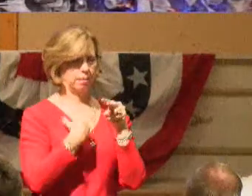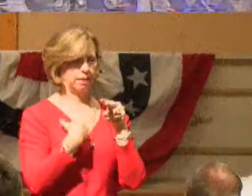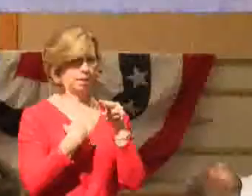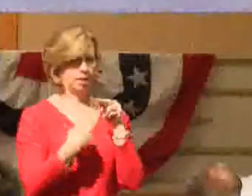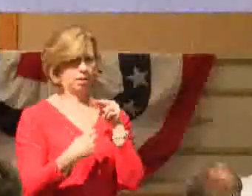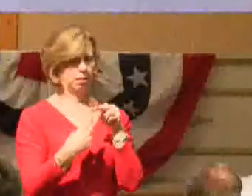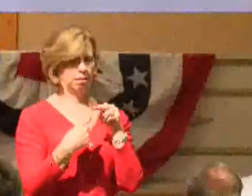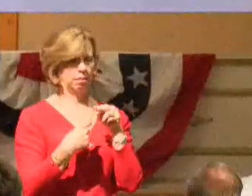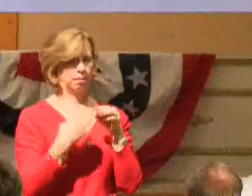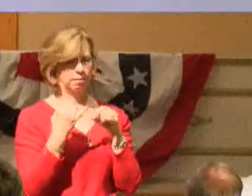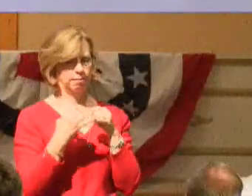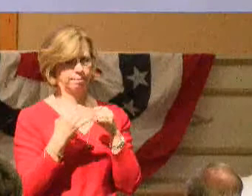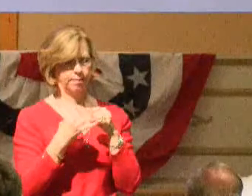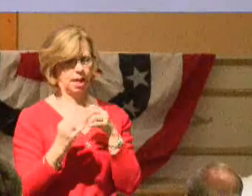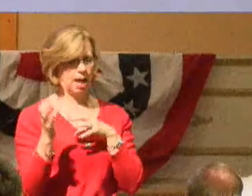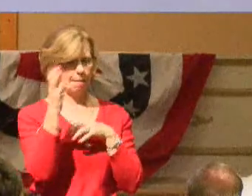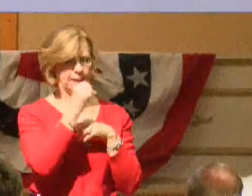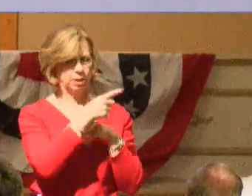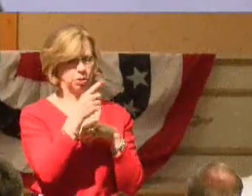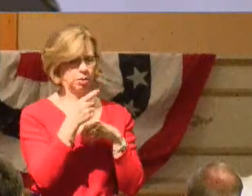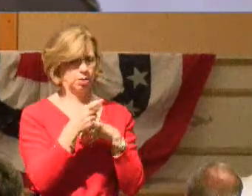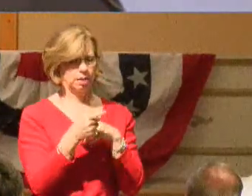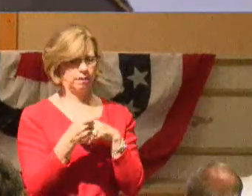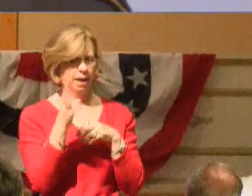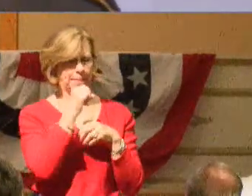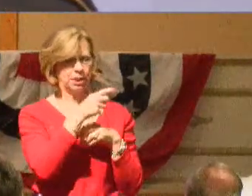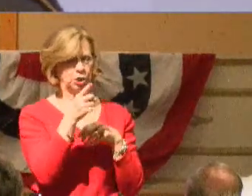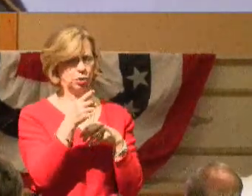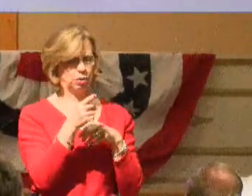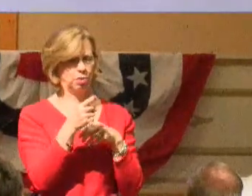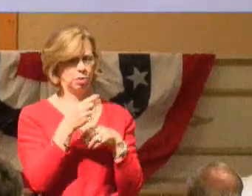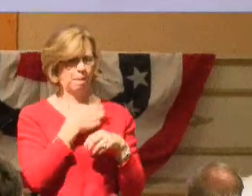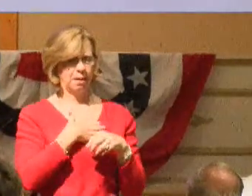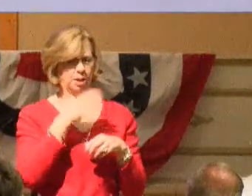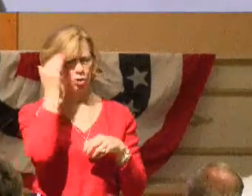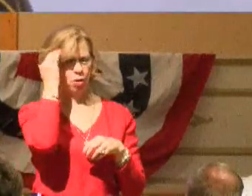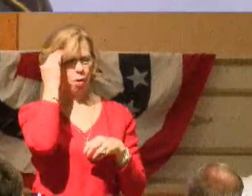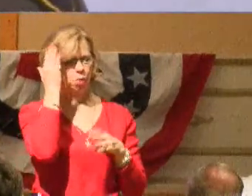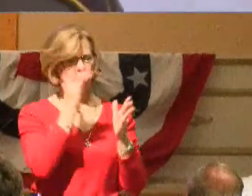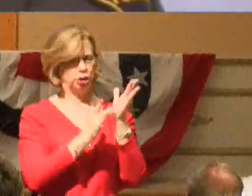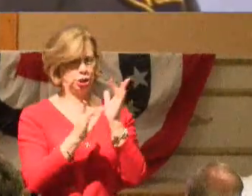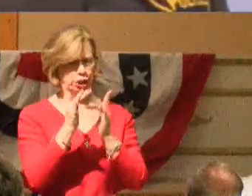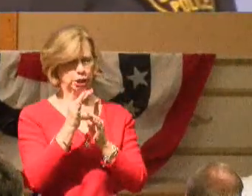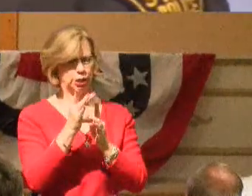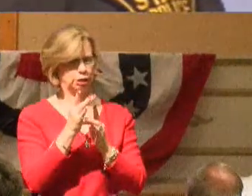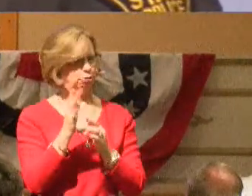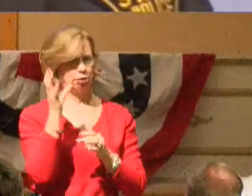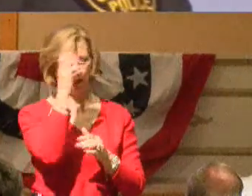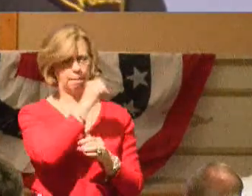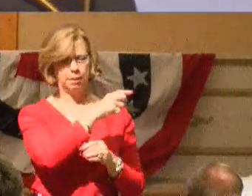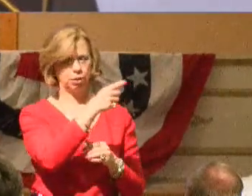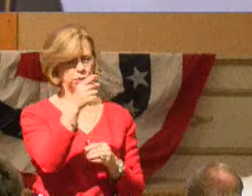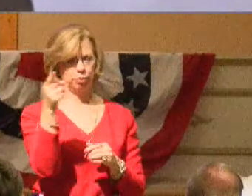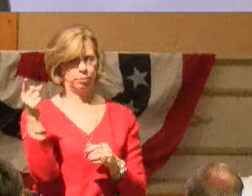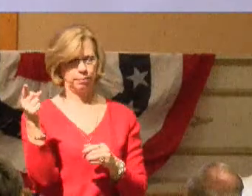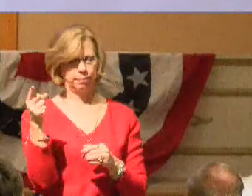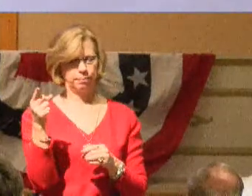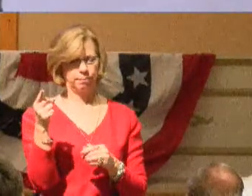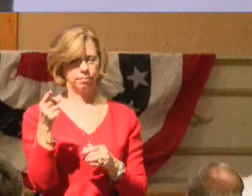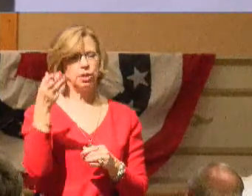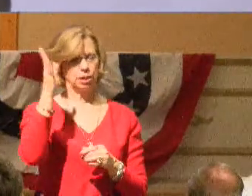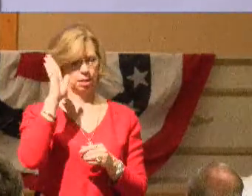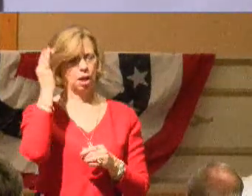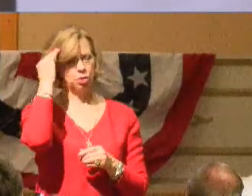If I miss you, God bless you, sir. If I miss you, rest assured, Jesus doesn't miss anybody. He knows